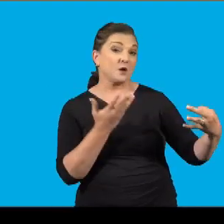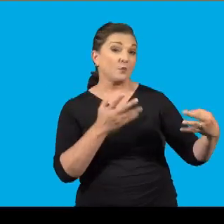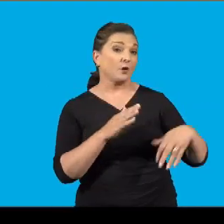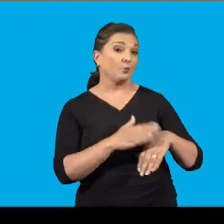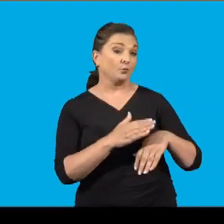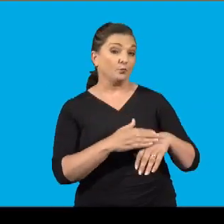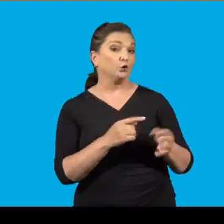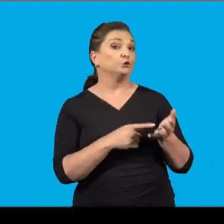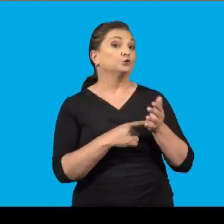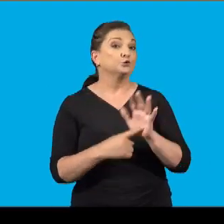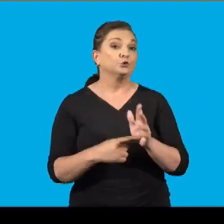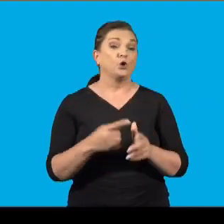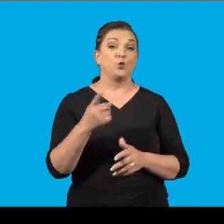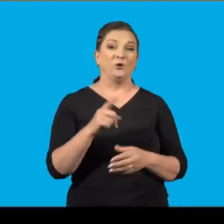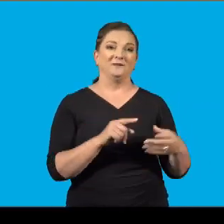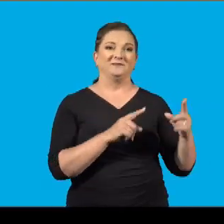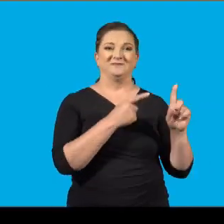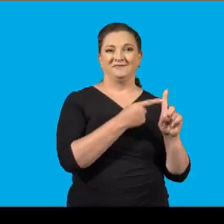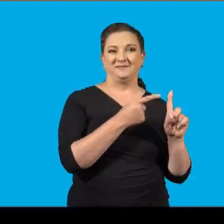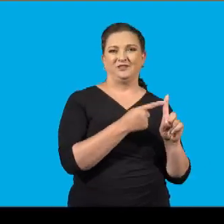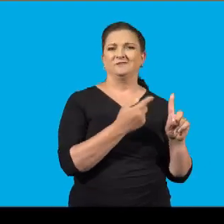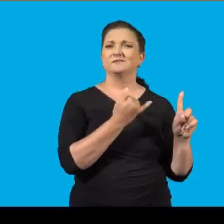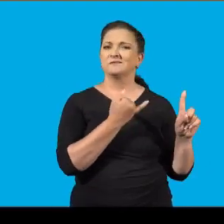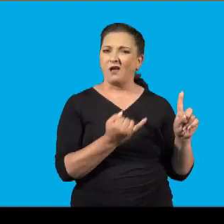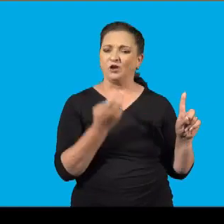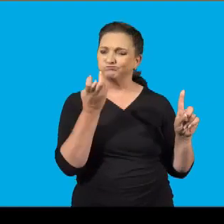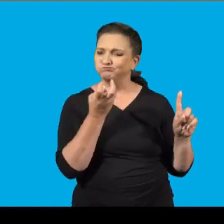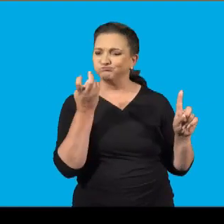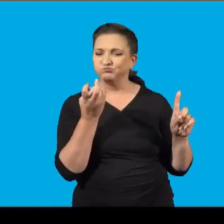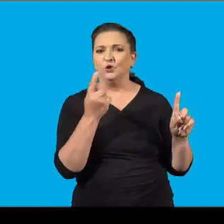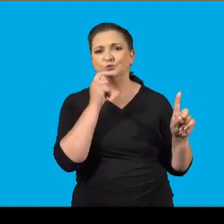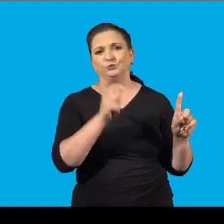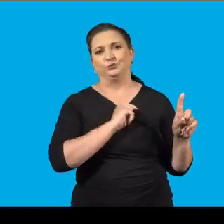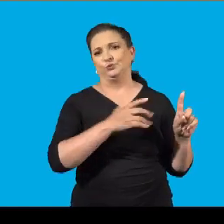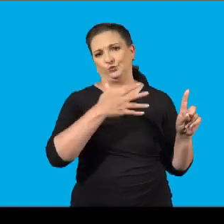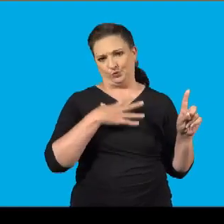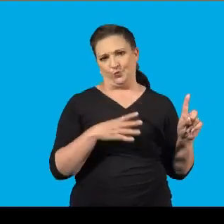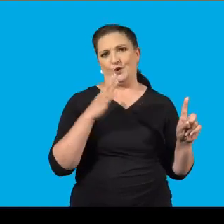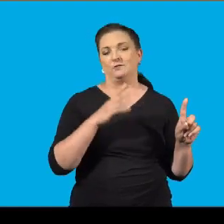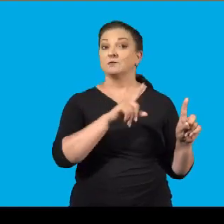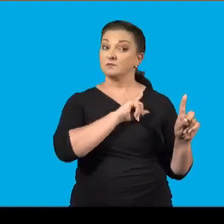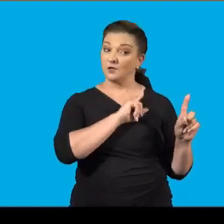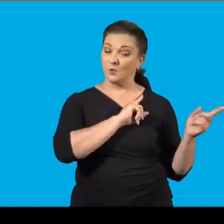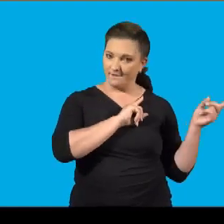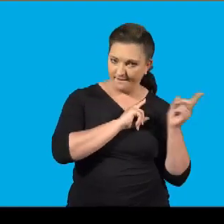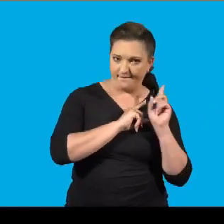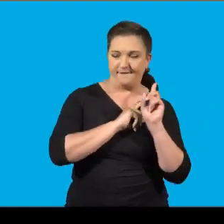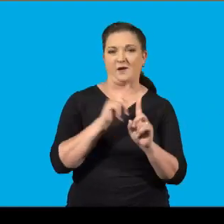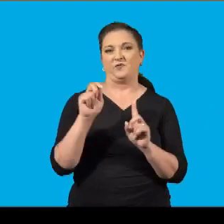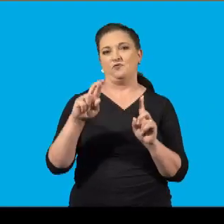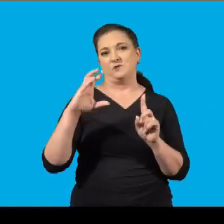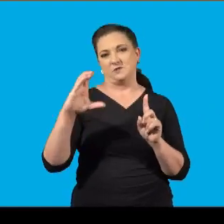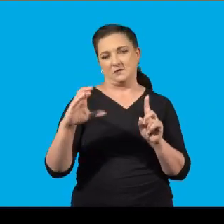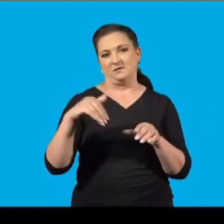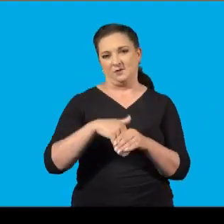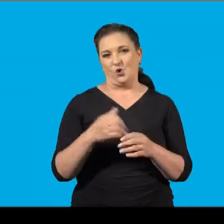possible response is to show that Hawa Timol was still searching for the truth. So that is why she appeared before